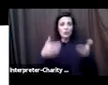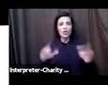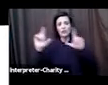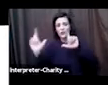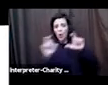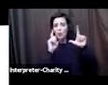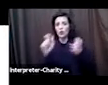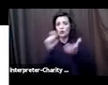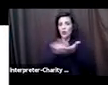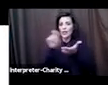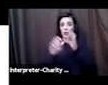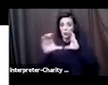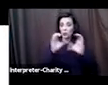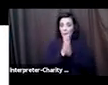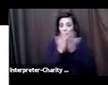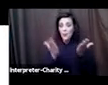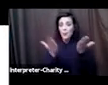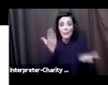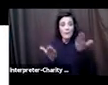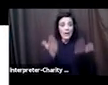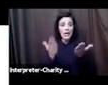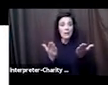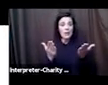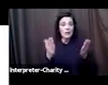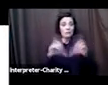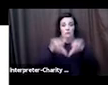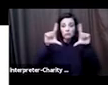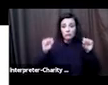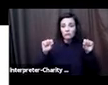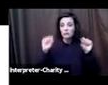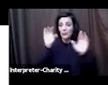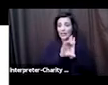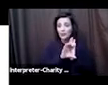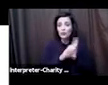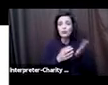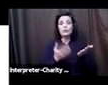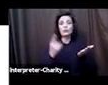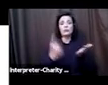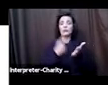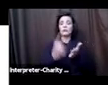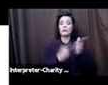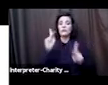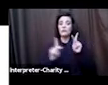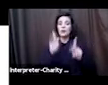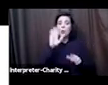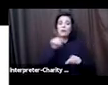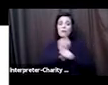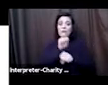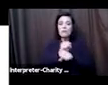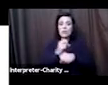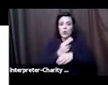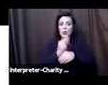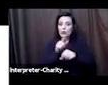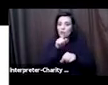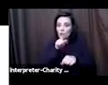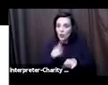type of communication book, maybe a printable or picture cards. Sometimes folks might use actual mini objects or